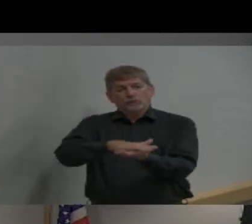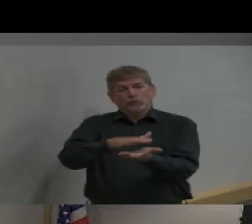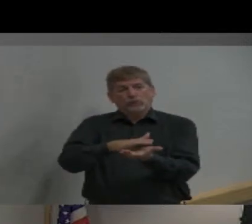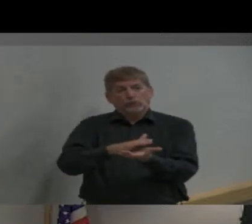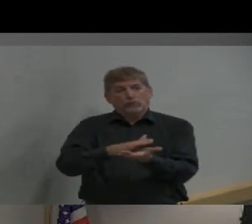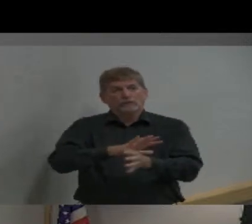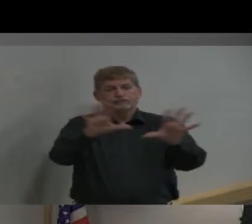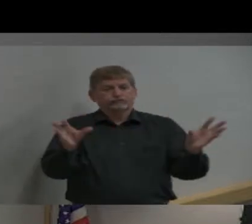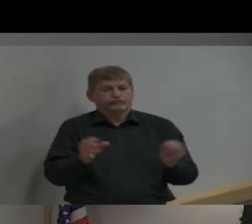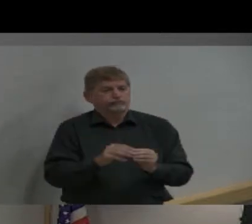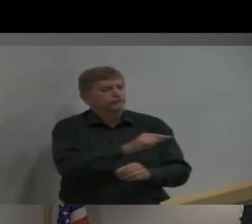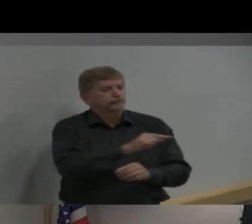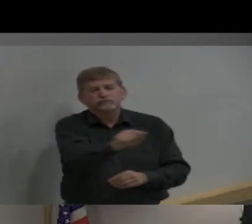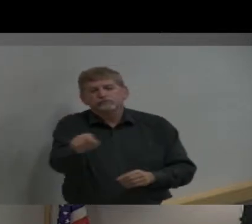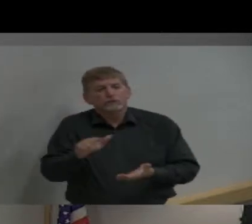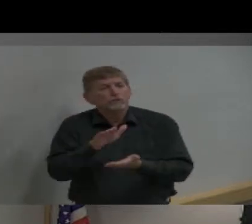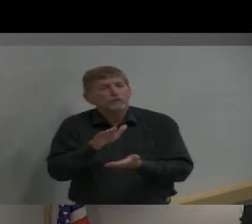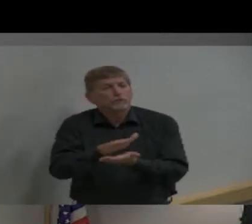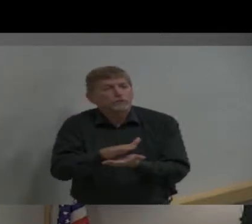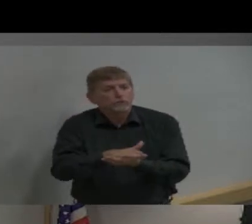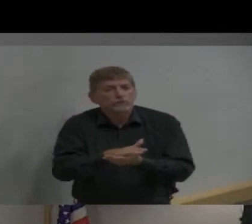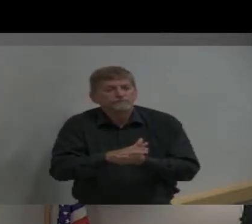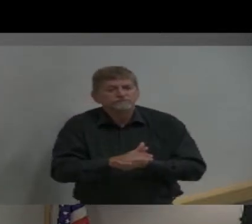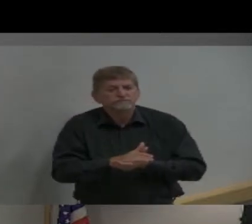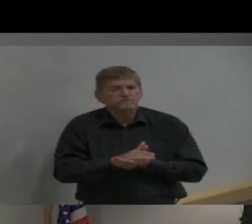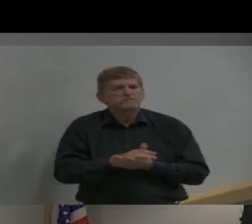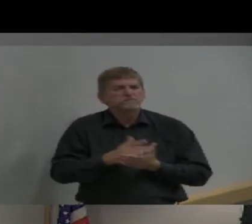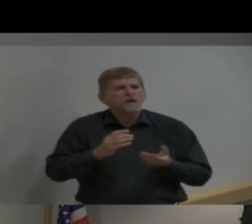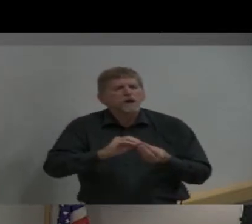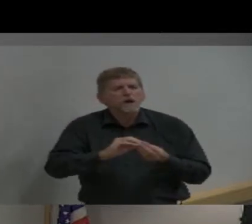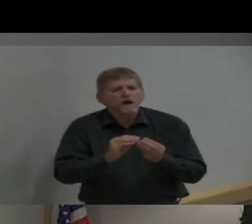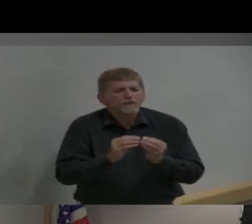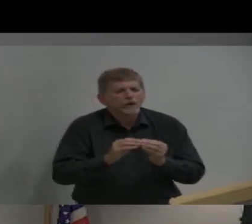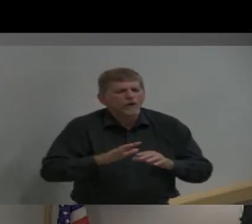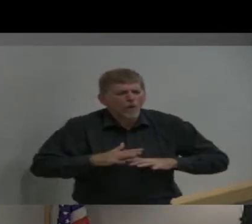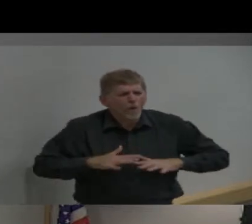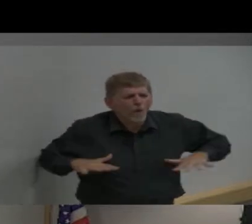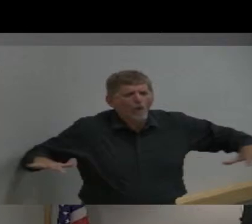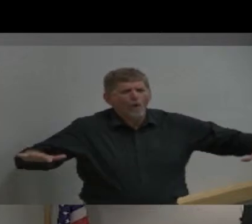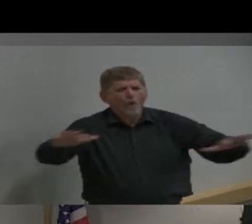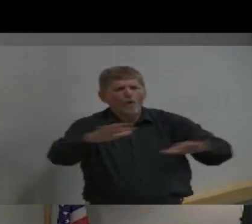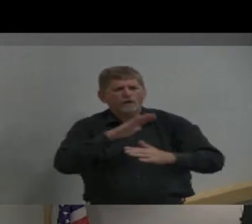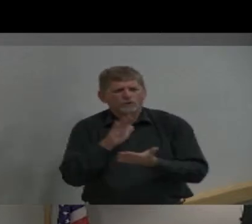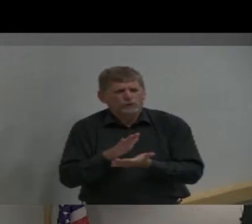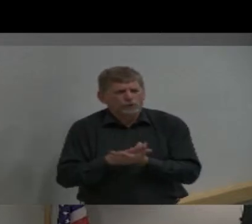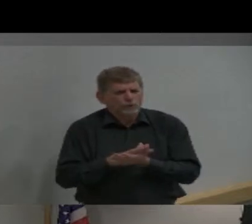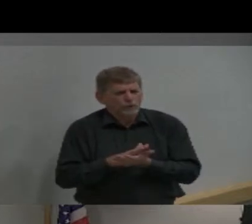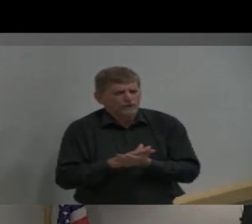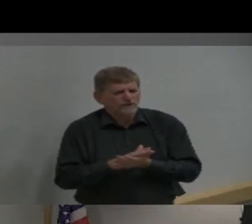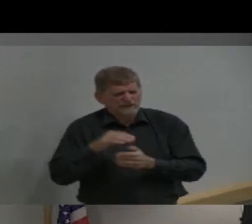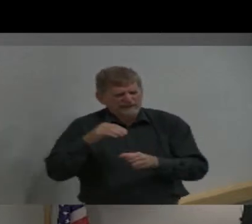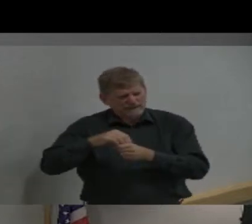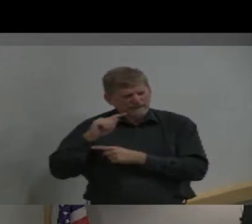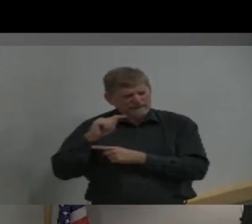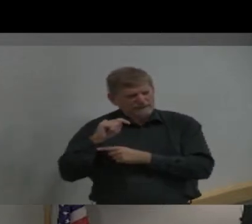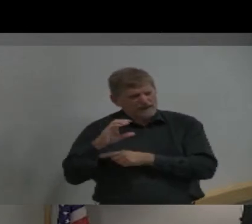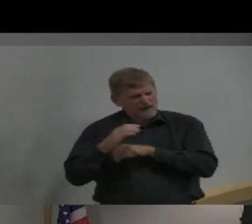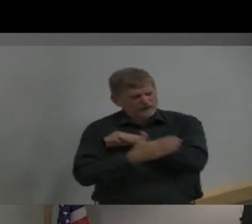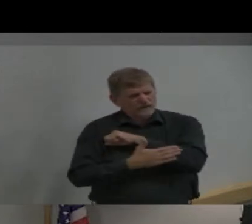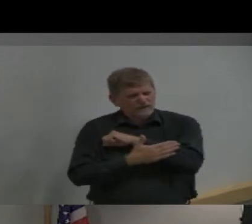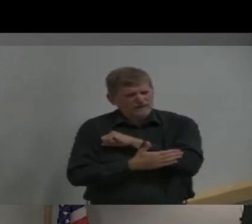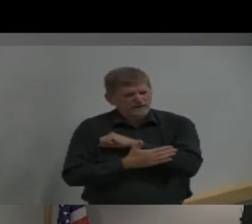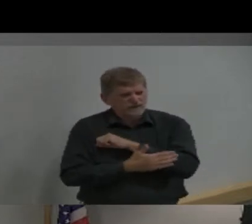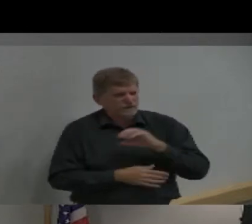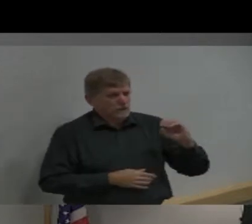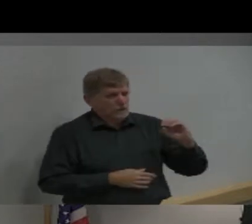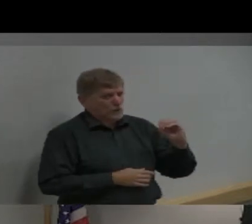is congregate data for all schools and school systems in Tippecanoe County as of October 28th, so 1 week